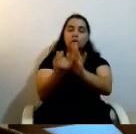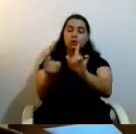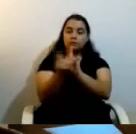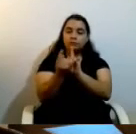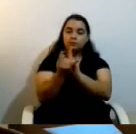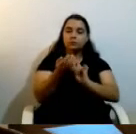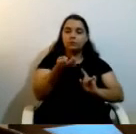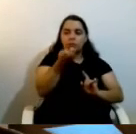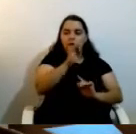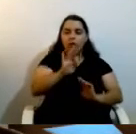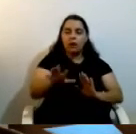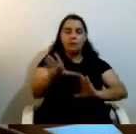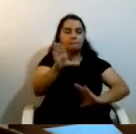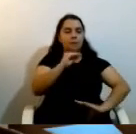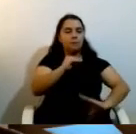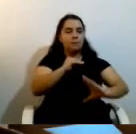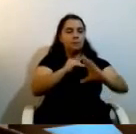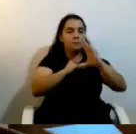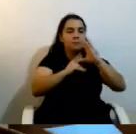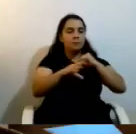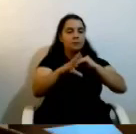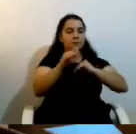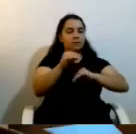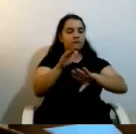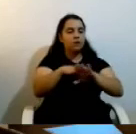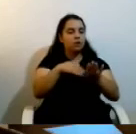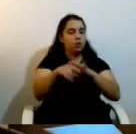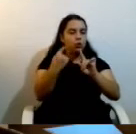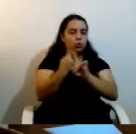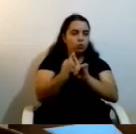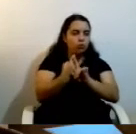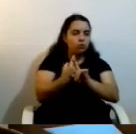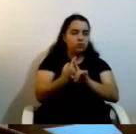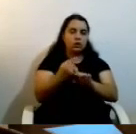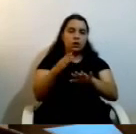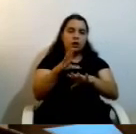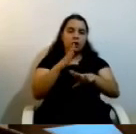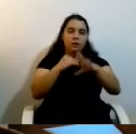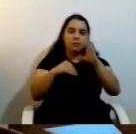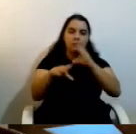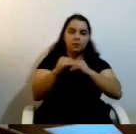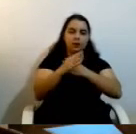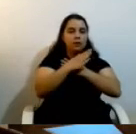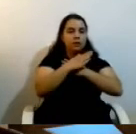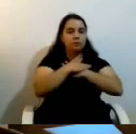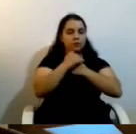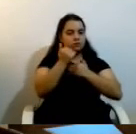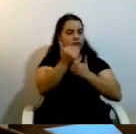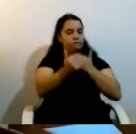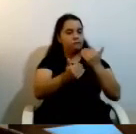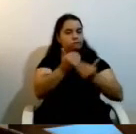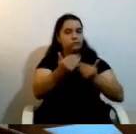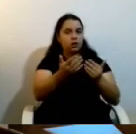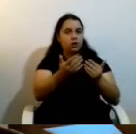itself, hang out with friends. With personal assistance, a child can